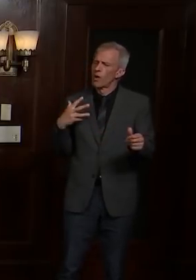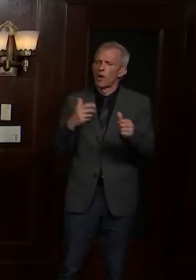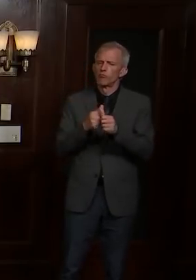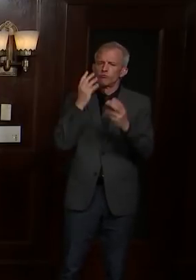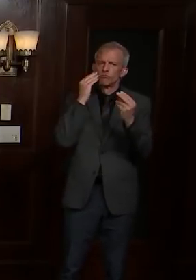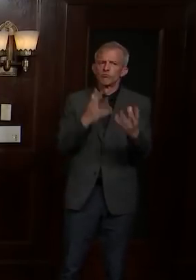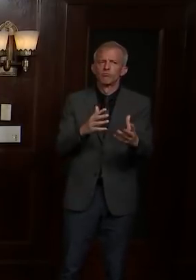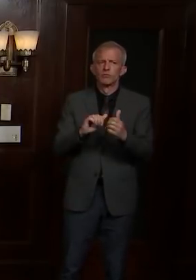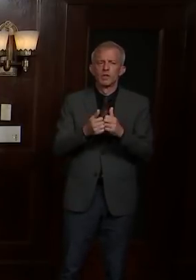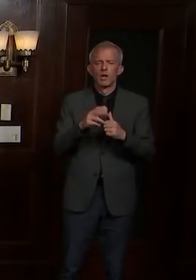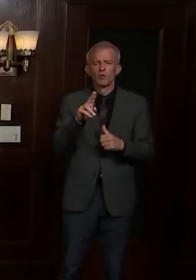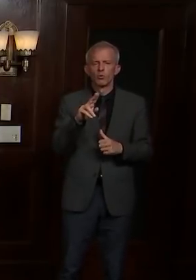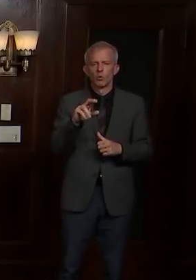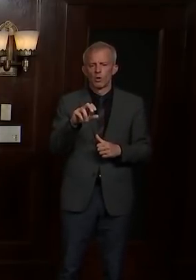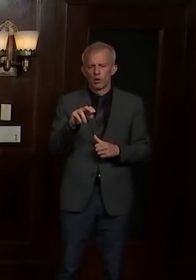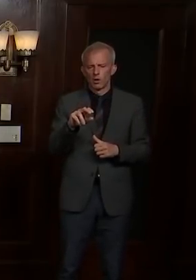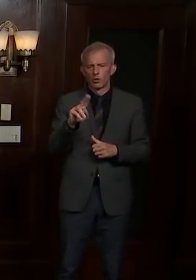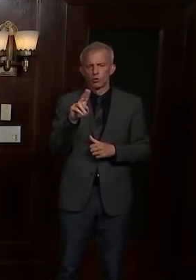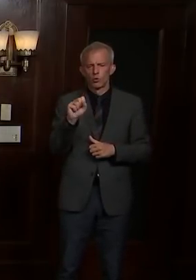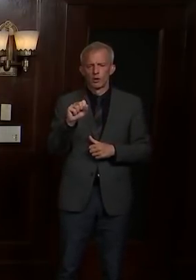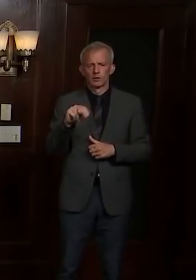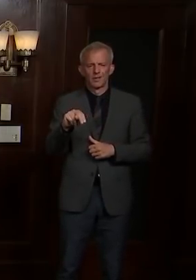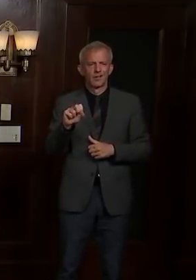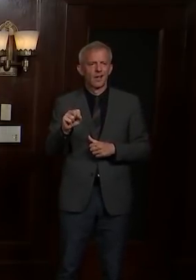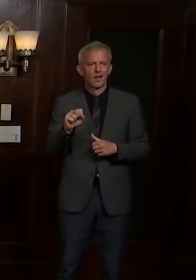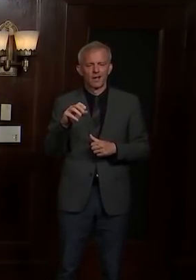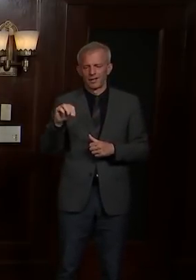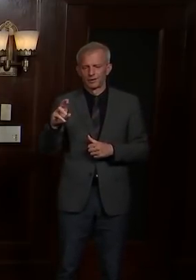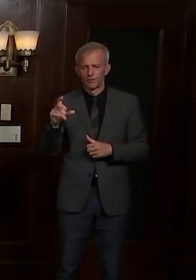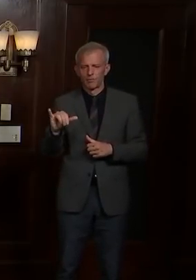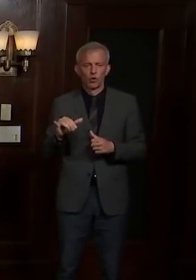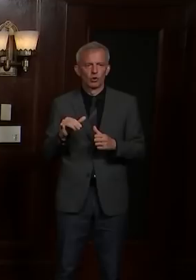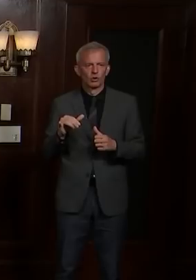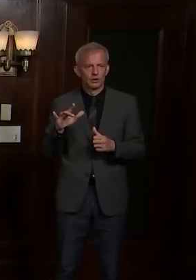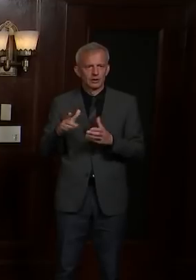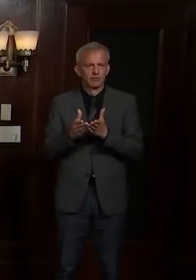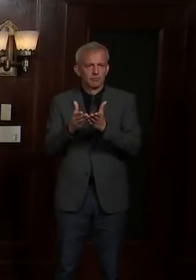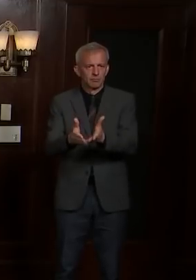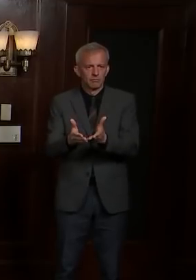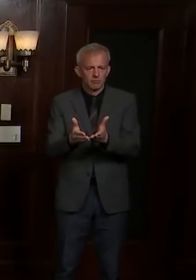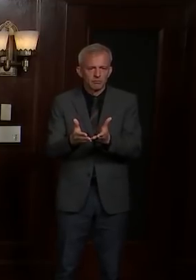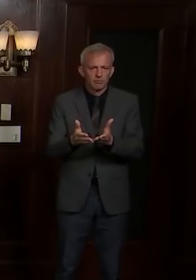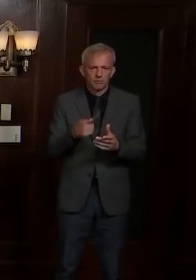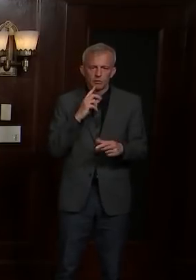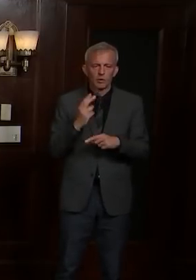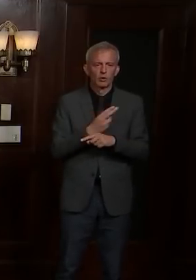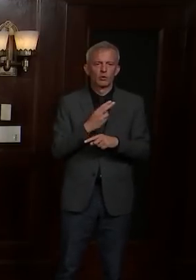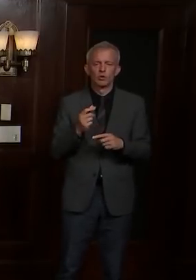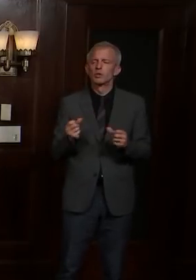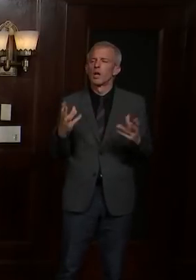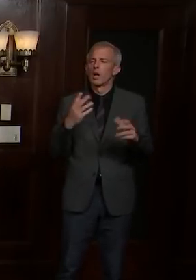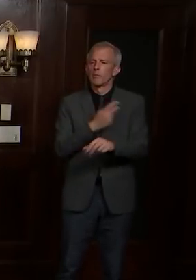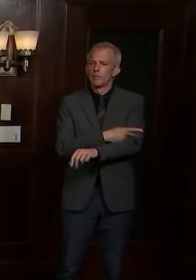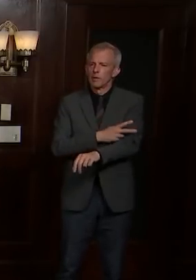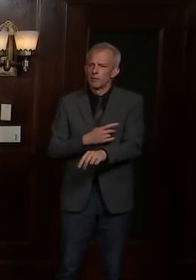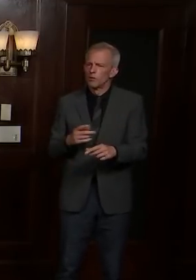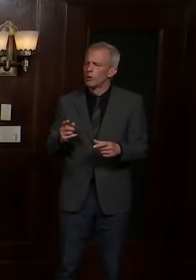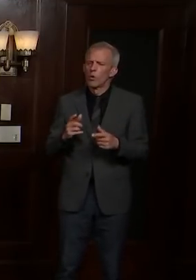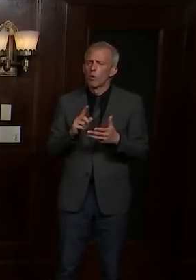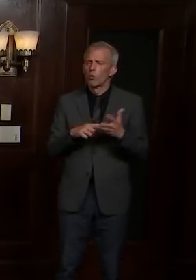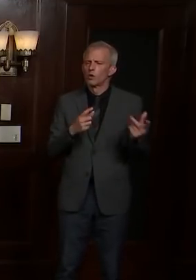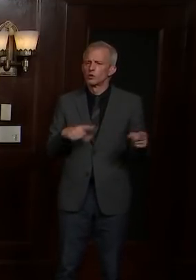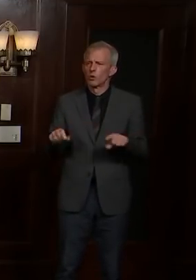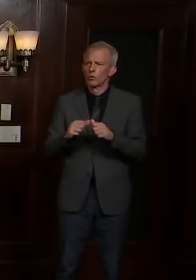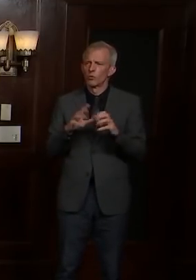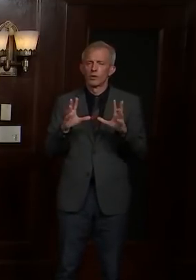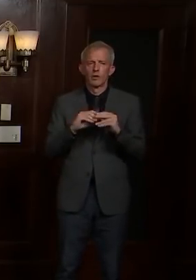the USNS Mercy is being utilized, how many patients are there now, the status on the convention center and field hospital situation?